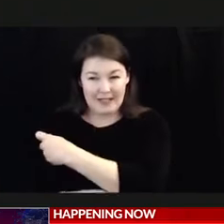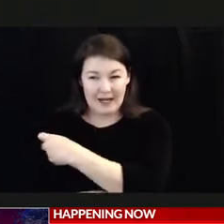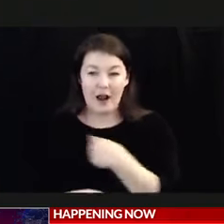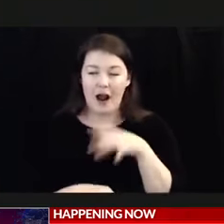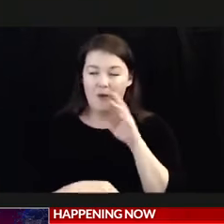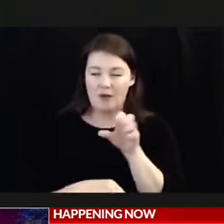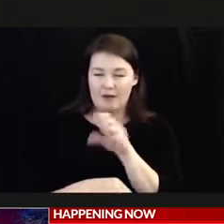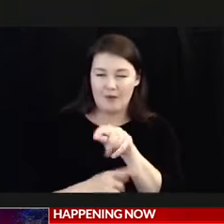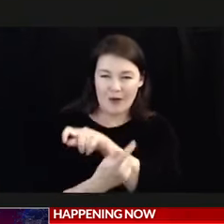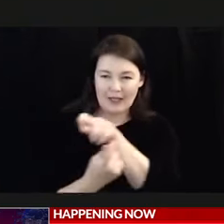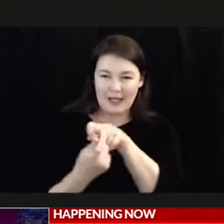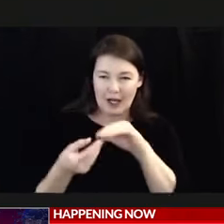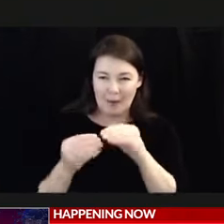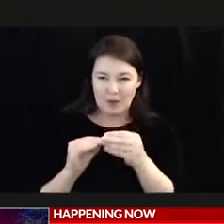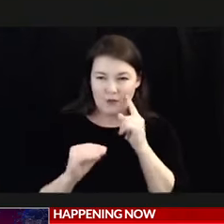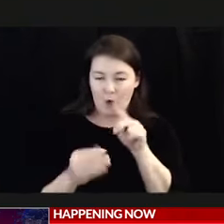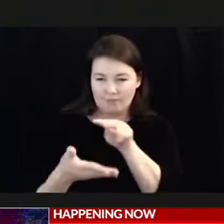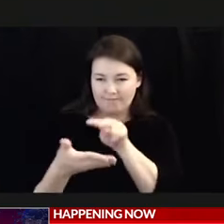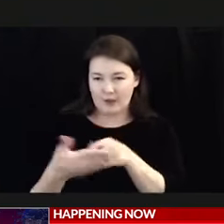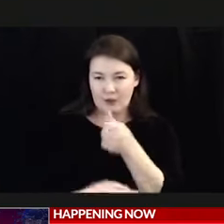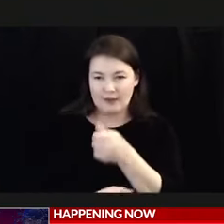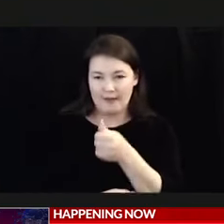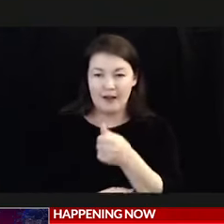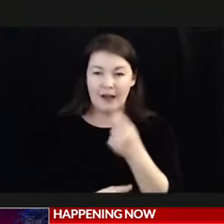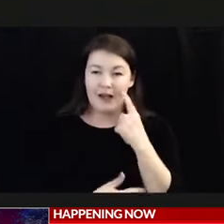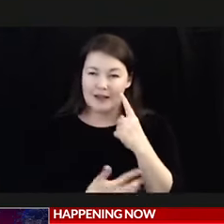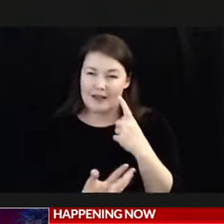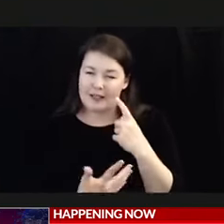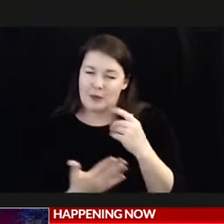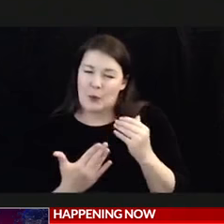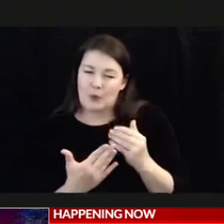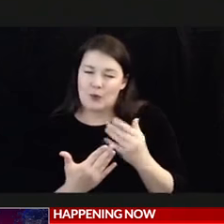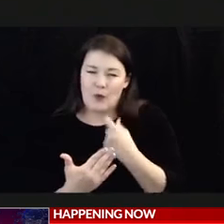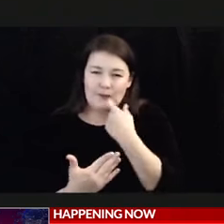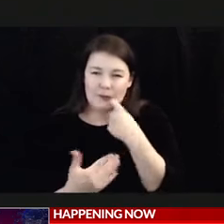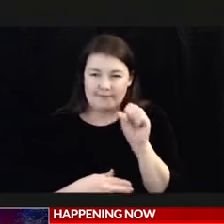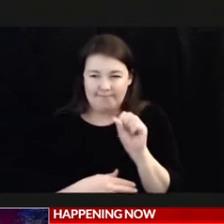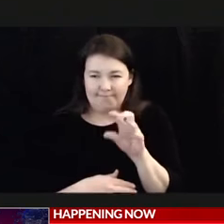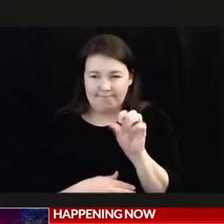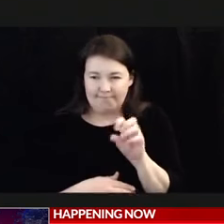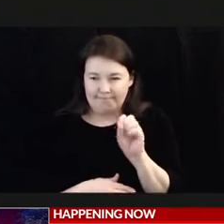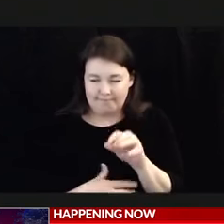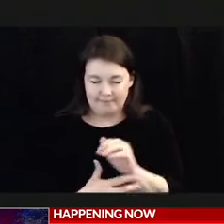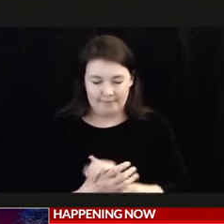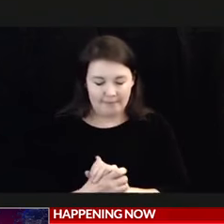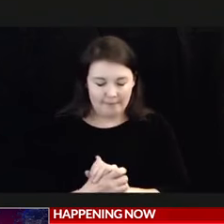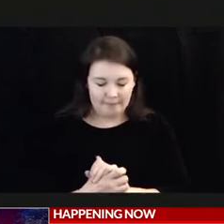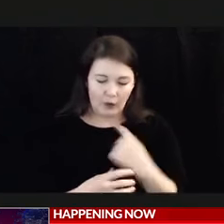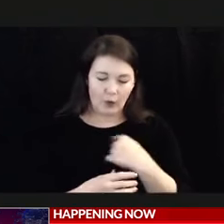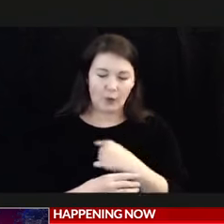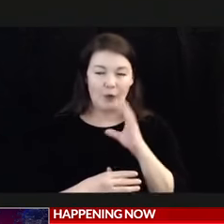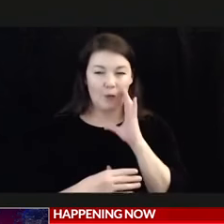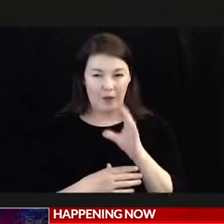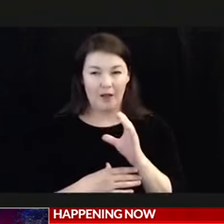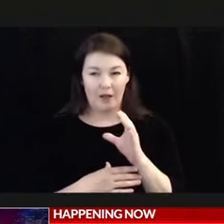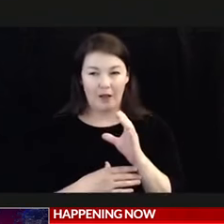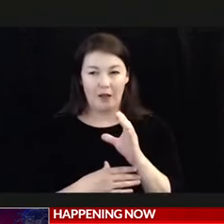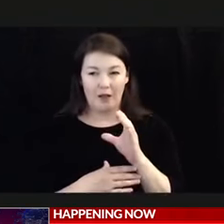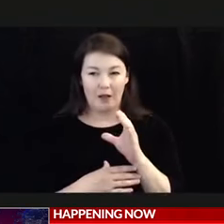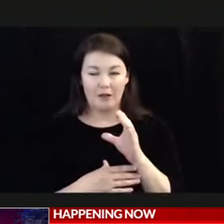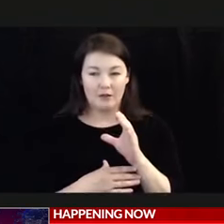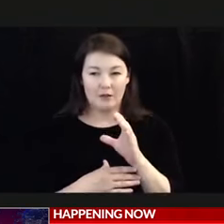on that, Chris, for your own analysis. They're pretty close to the numbers that I just articulated, and we'll get that to you within a couple